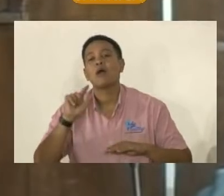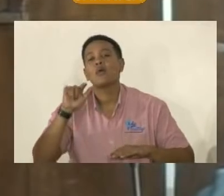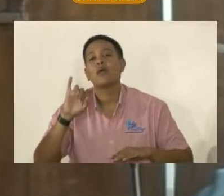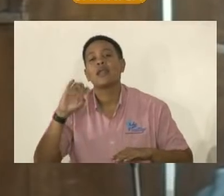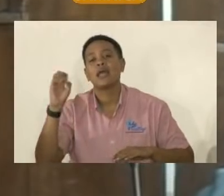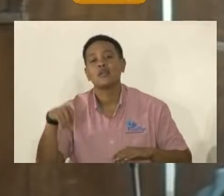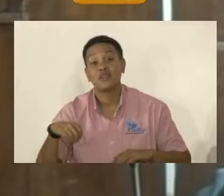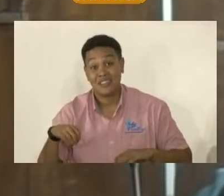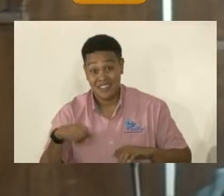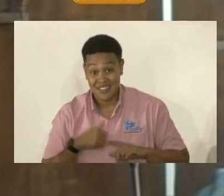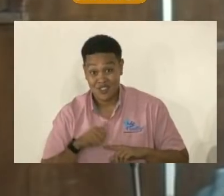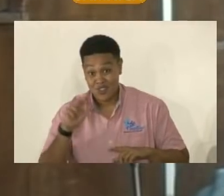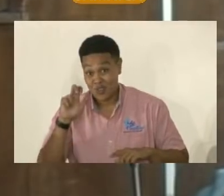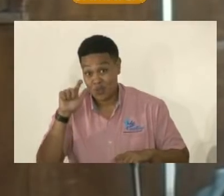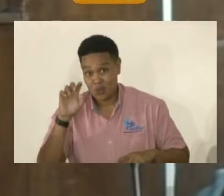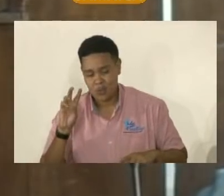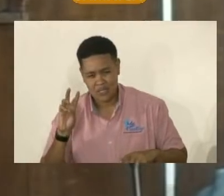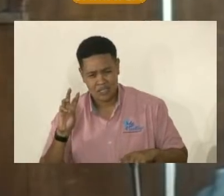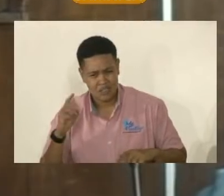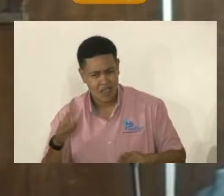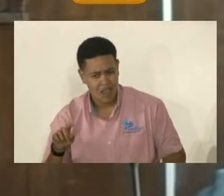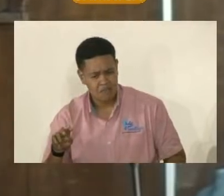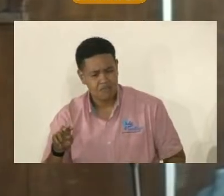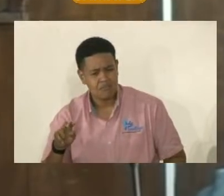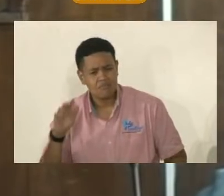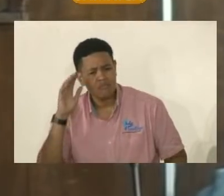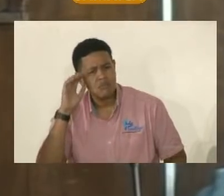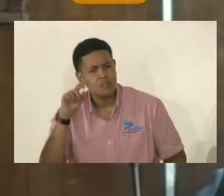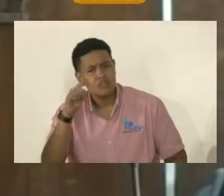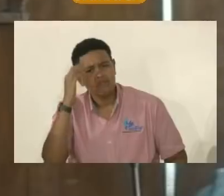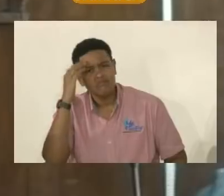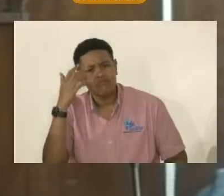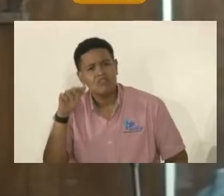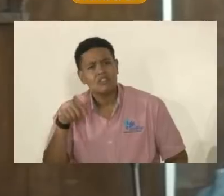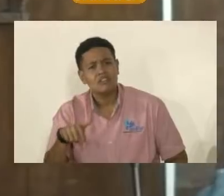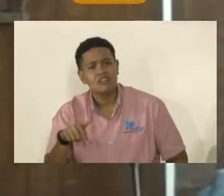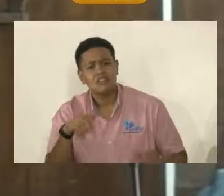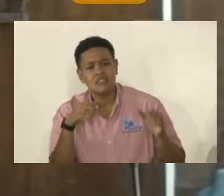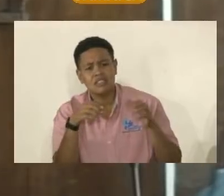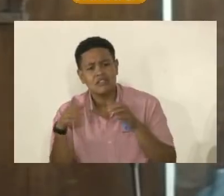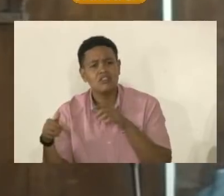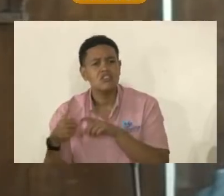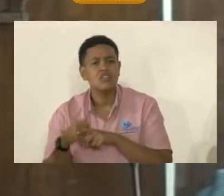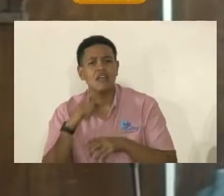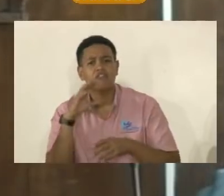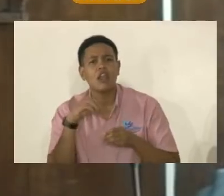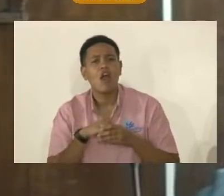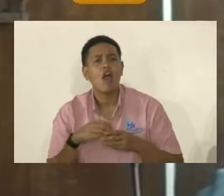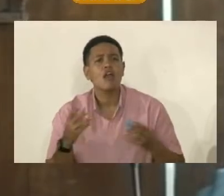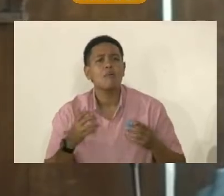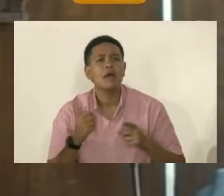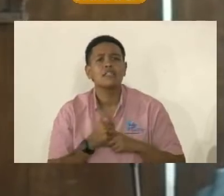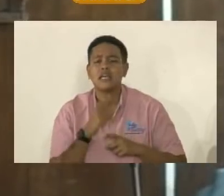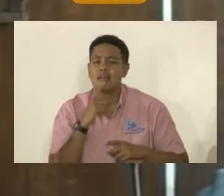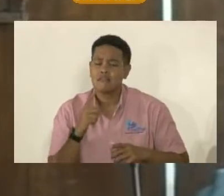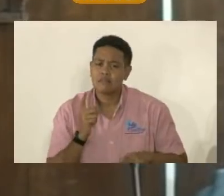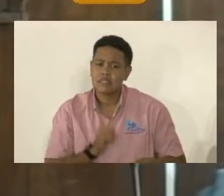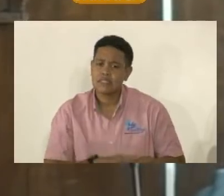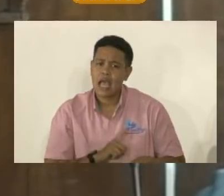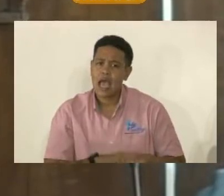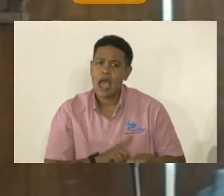to 326. Now, Mr. President, you know that these divisions occupy a relatively